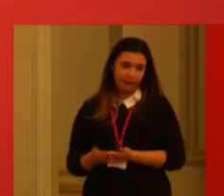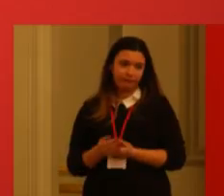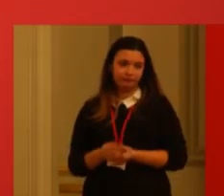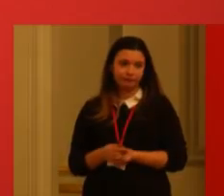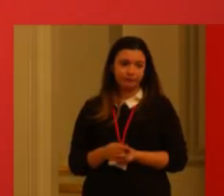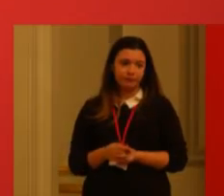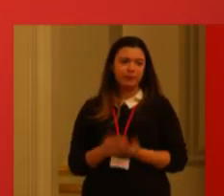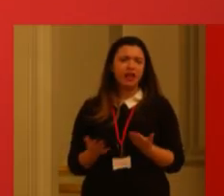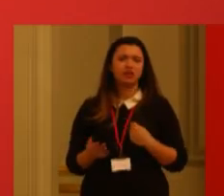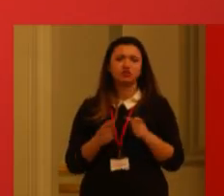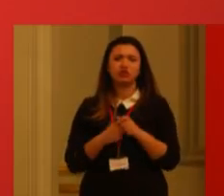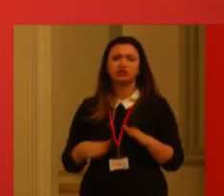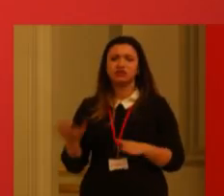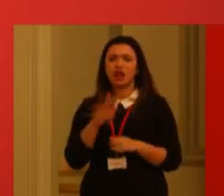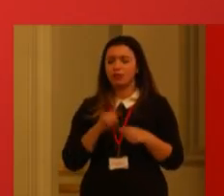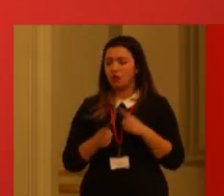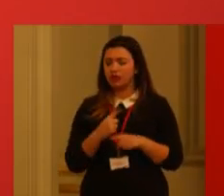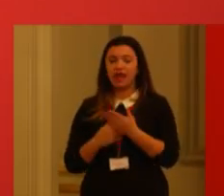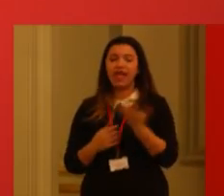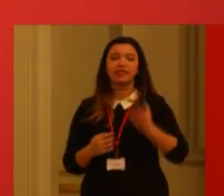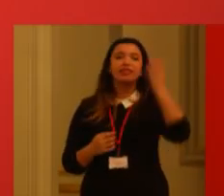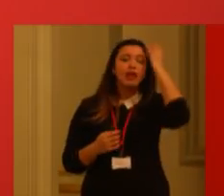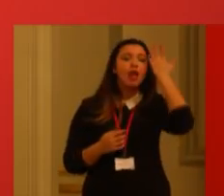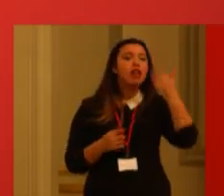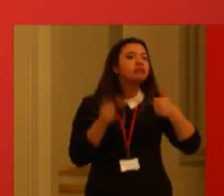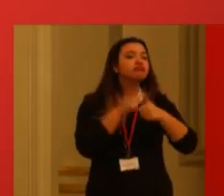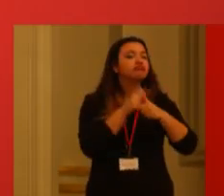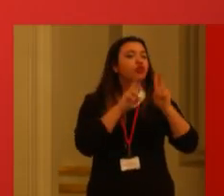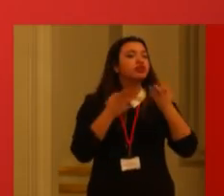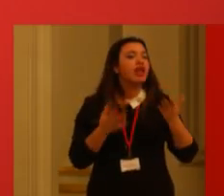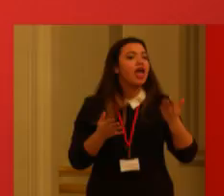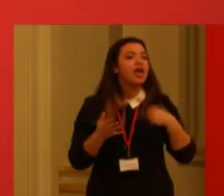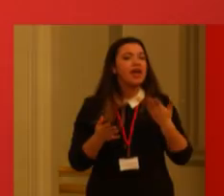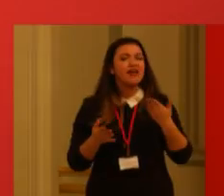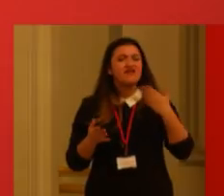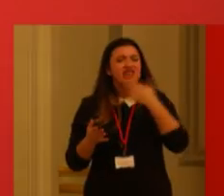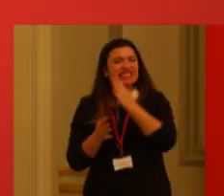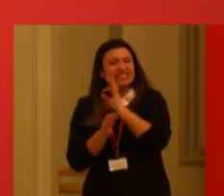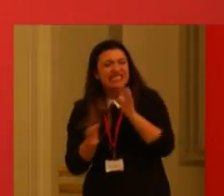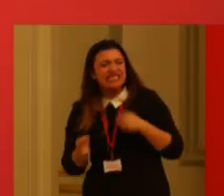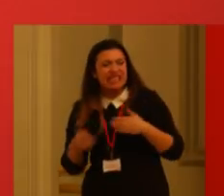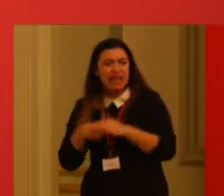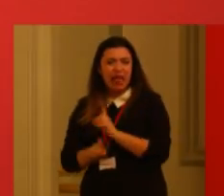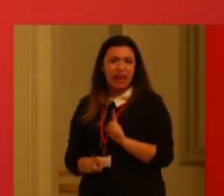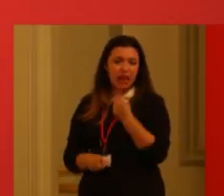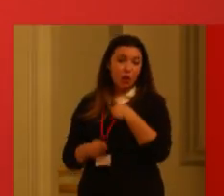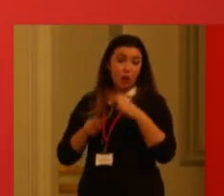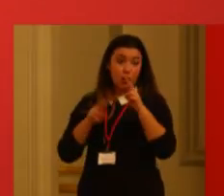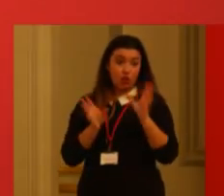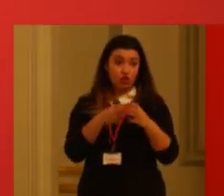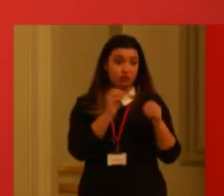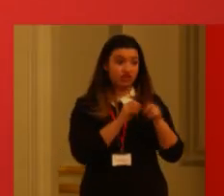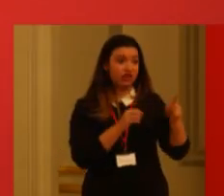Social policies are extremely important. One of the basic things about social policies is that